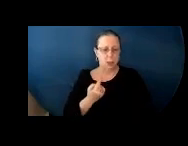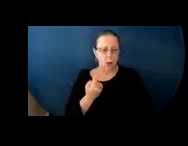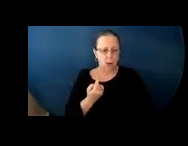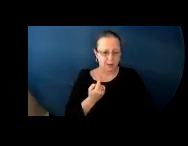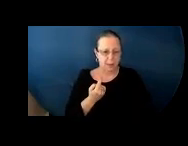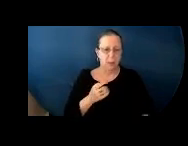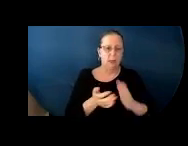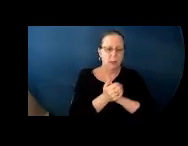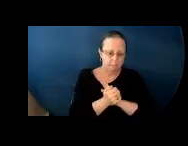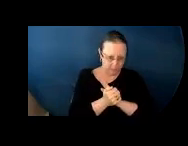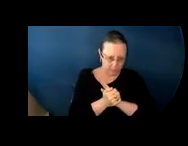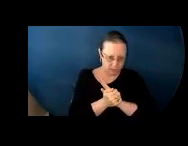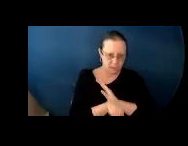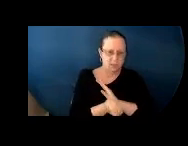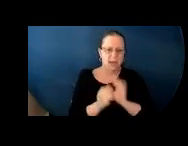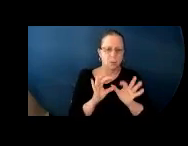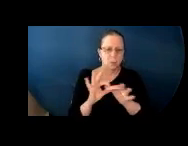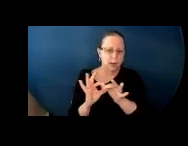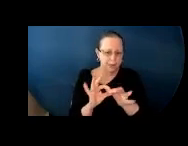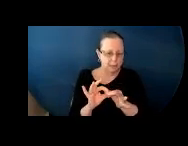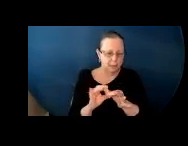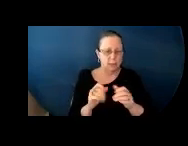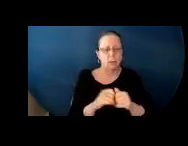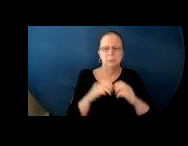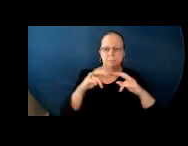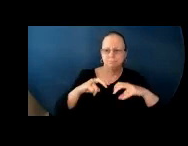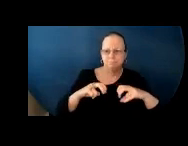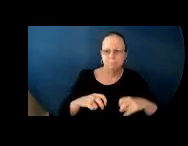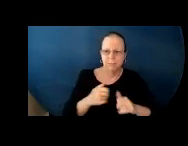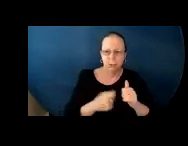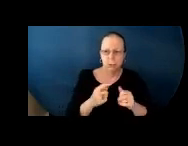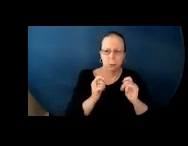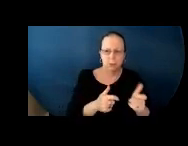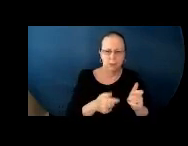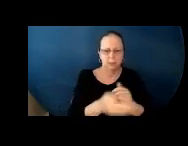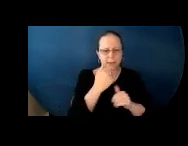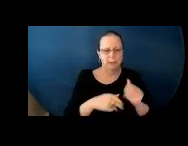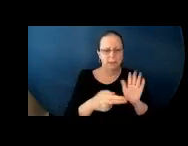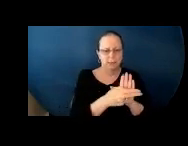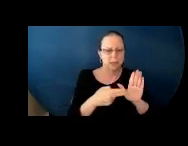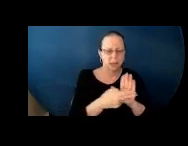and relatedness. I'm going to break each one of them down quickly. Next slide.